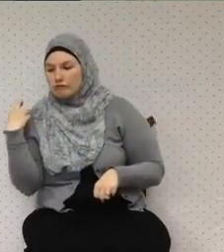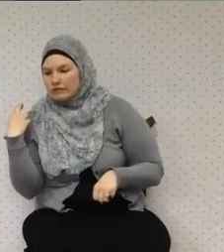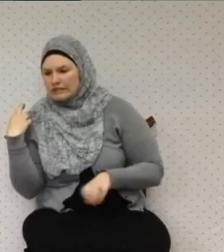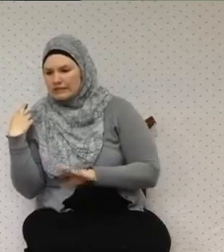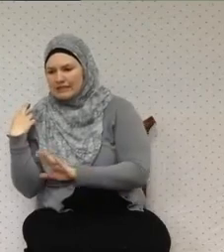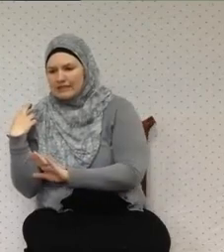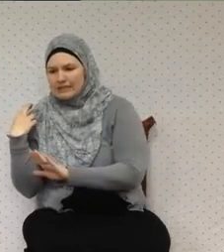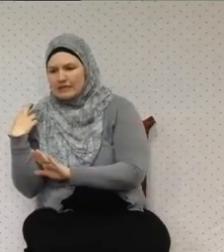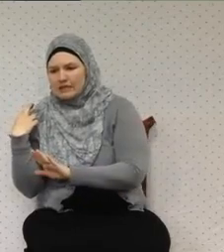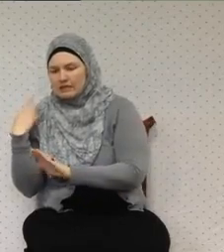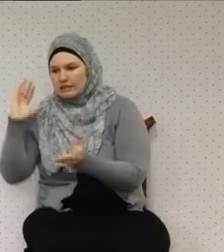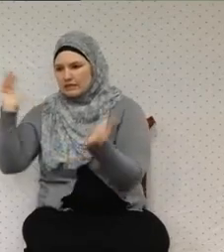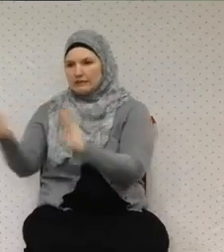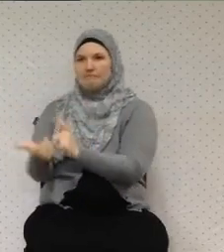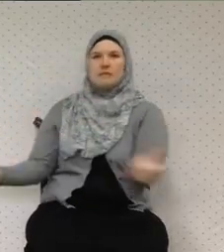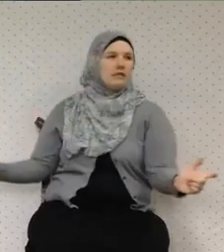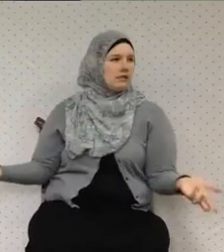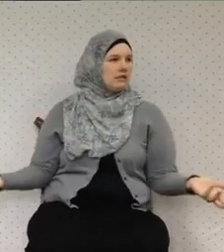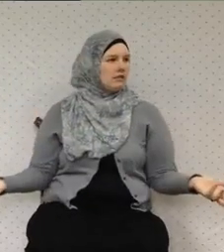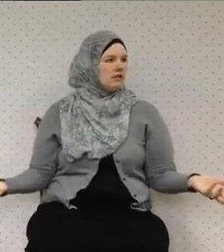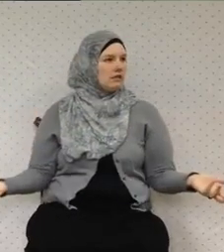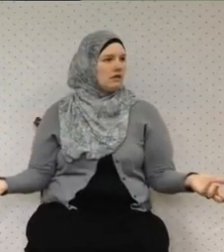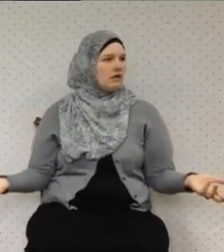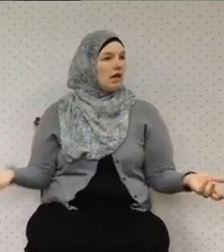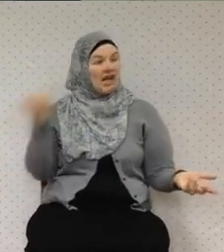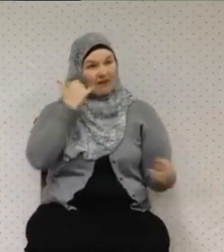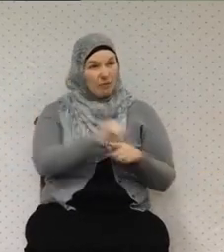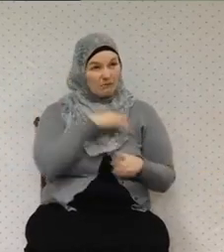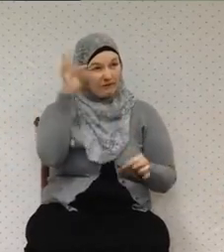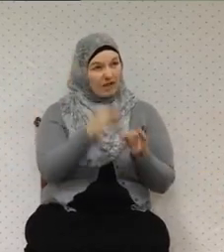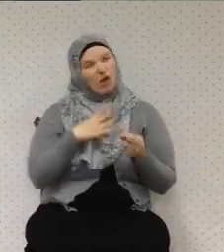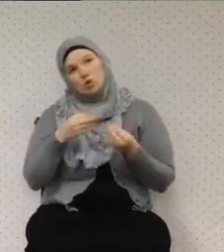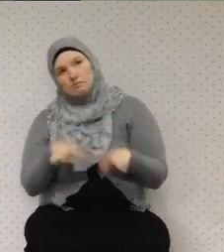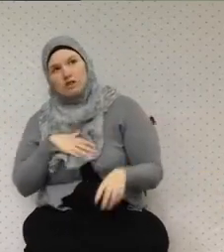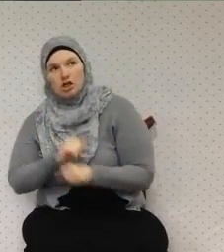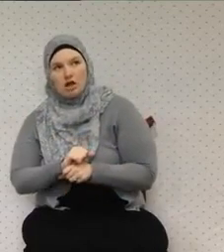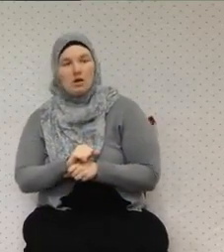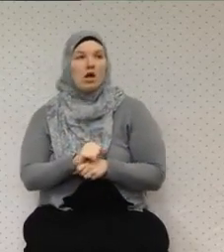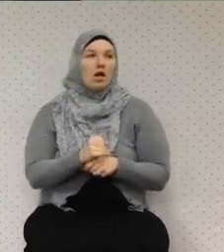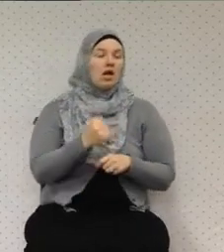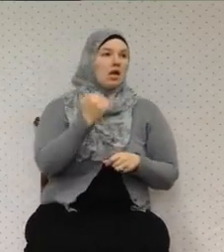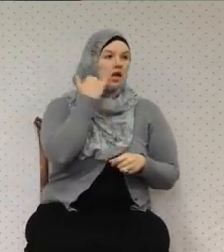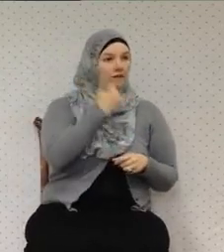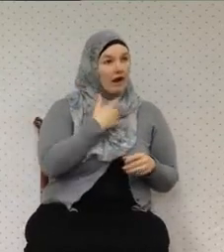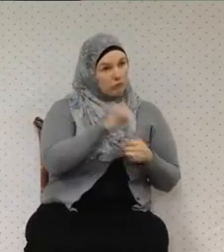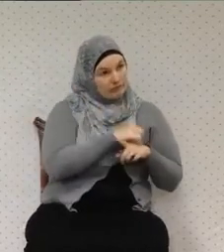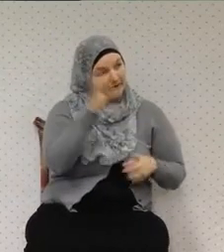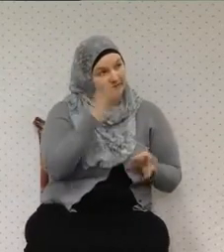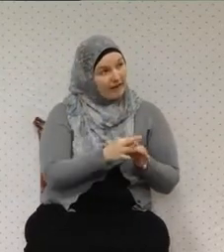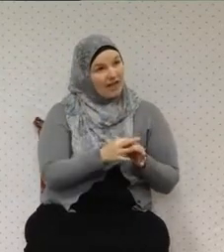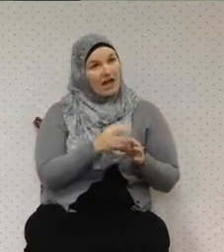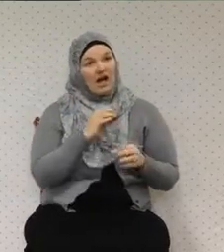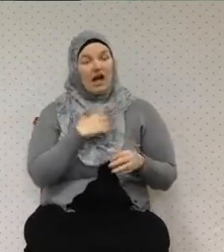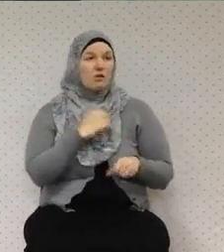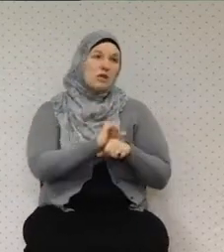is magnified. I'm going to lose my job. They are not going to allow me to do it. I am working